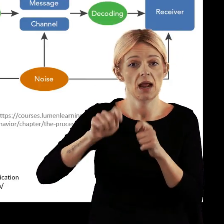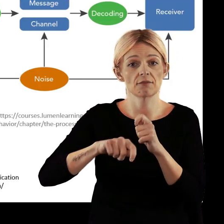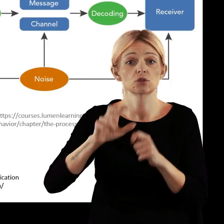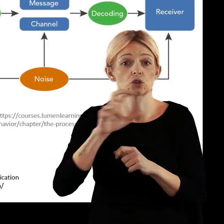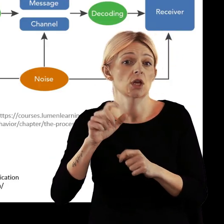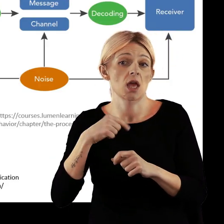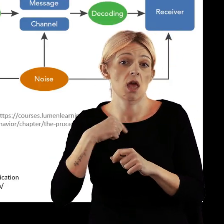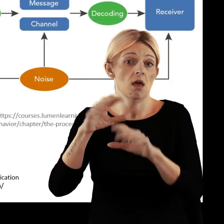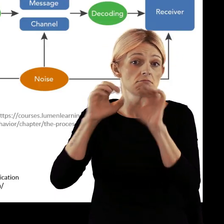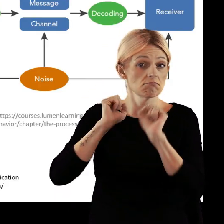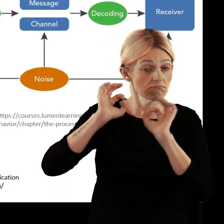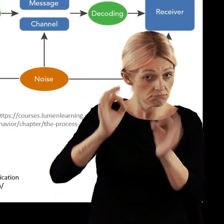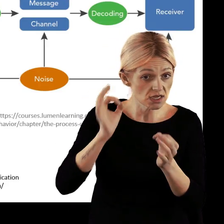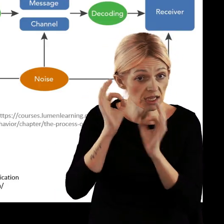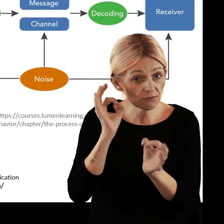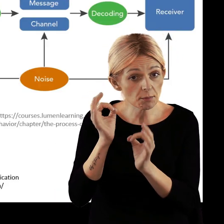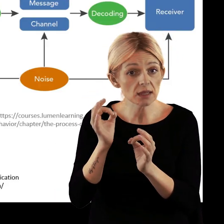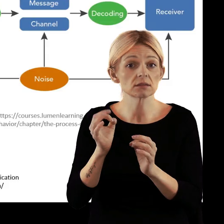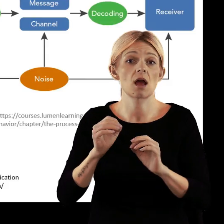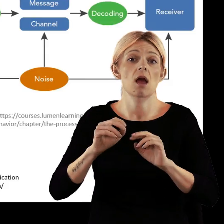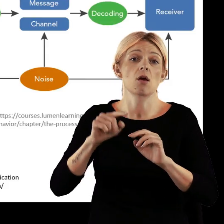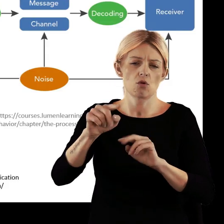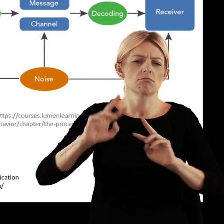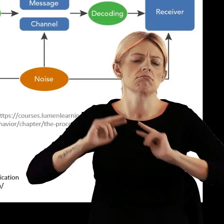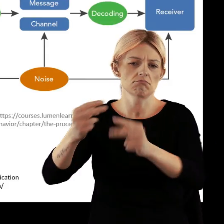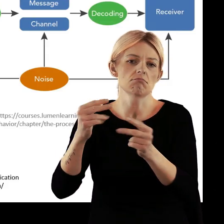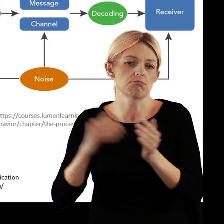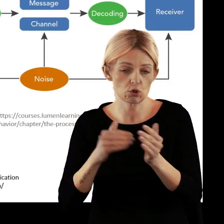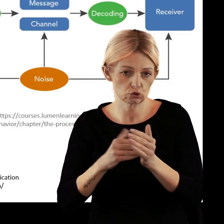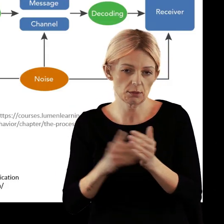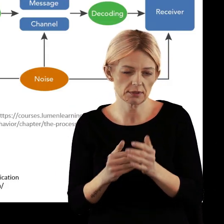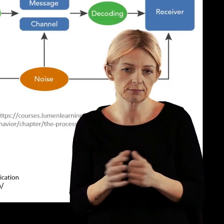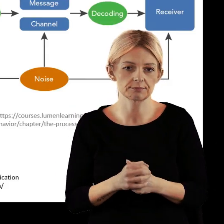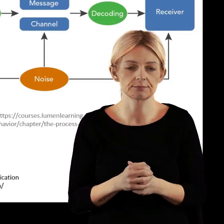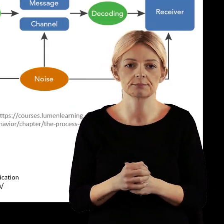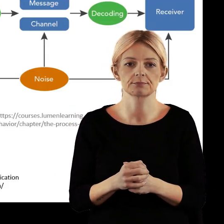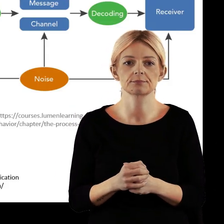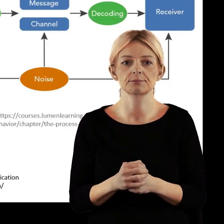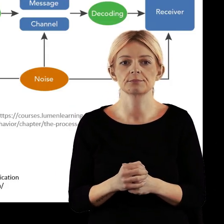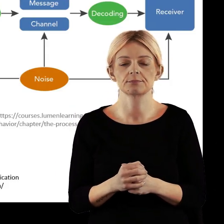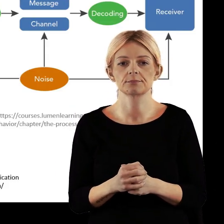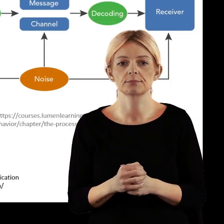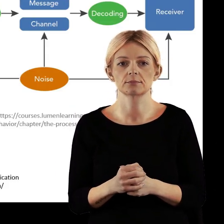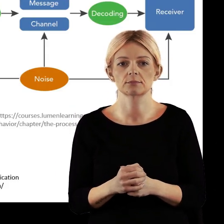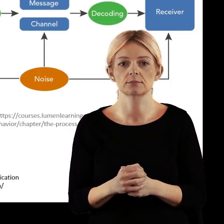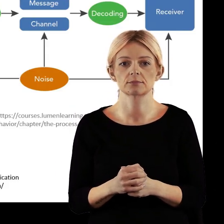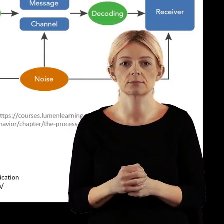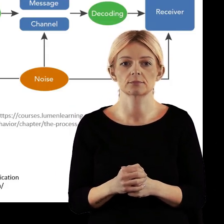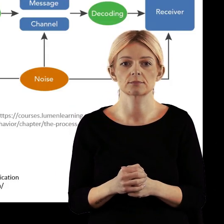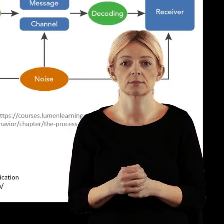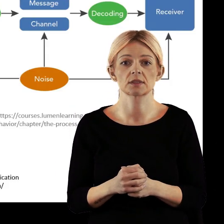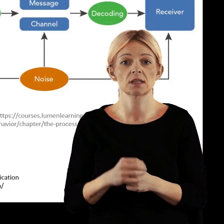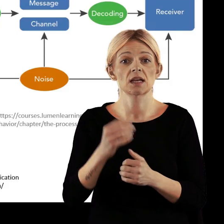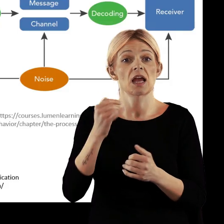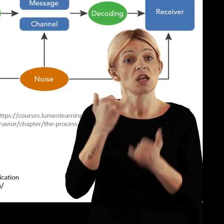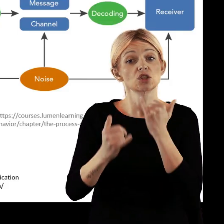is especially useful when there have been disruptions in the communication process. In such cases,